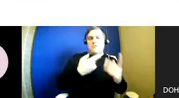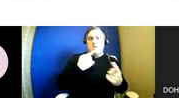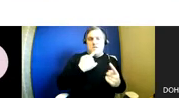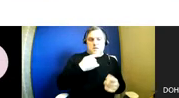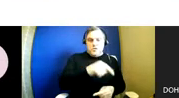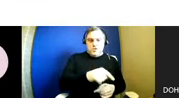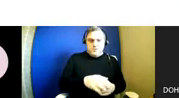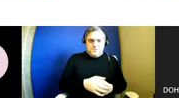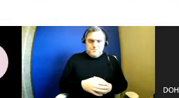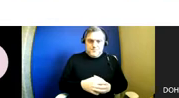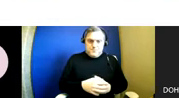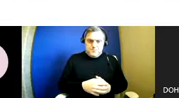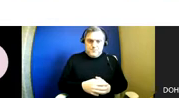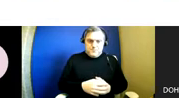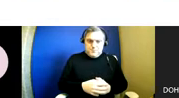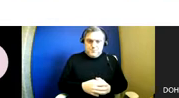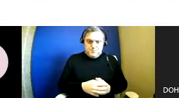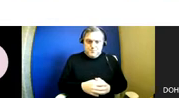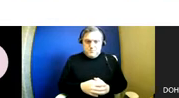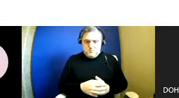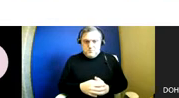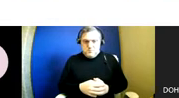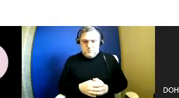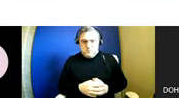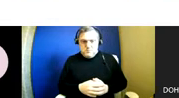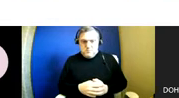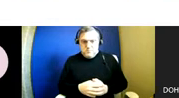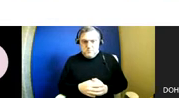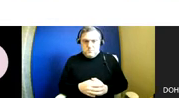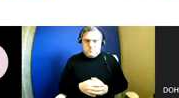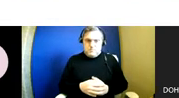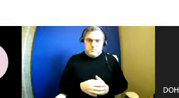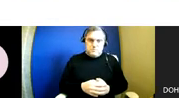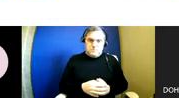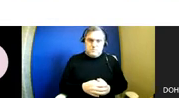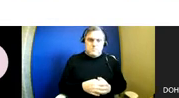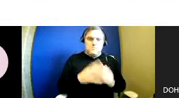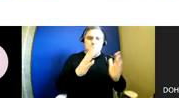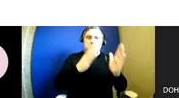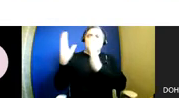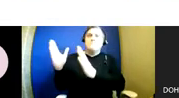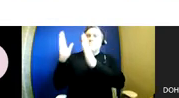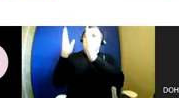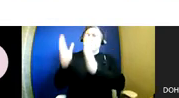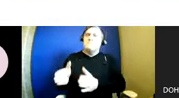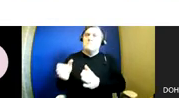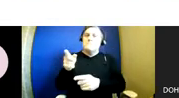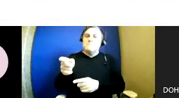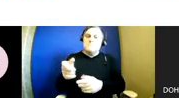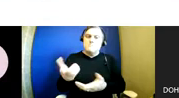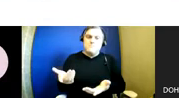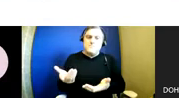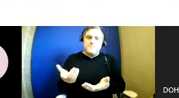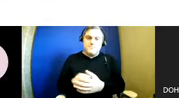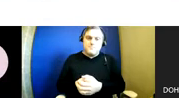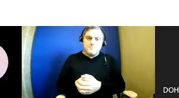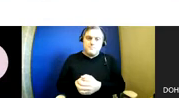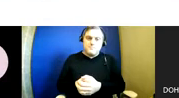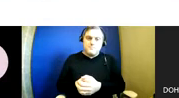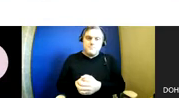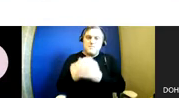even support that they may not be otherwise aware of. The other element to the website is